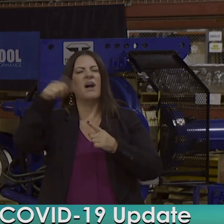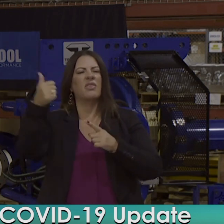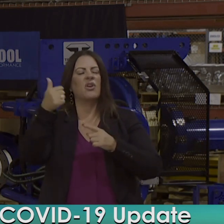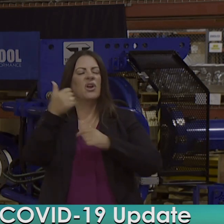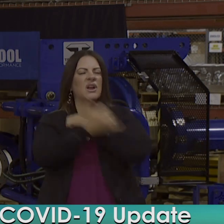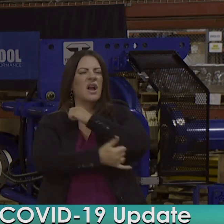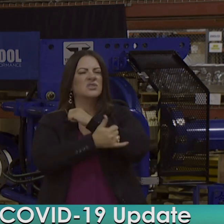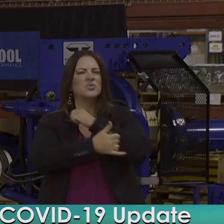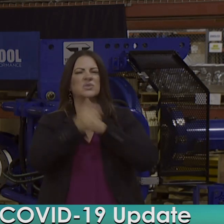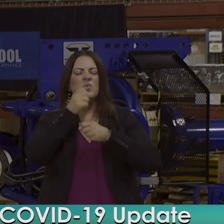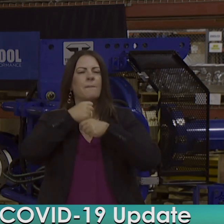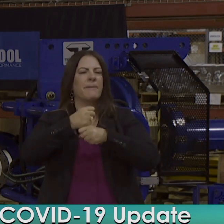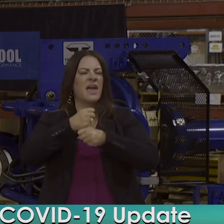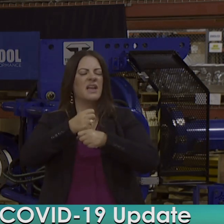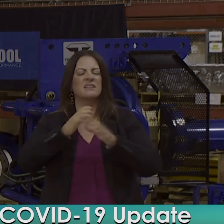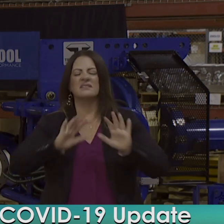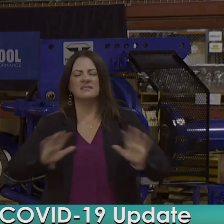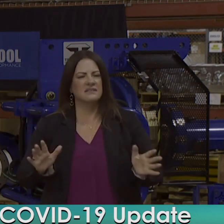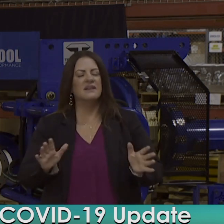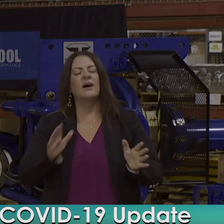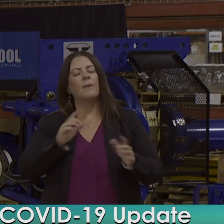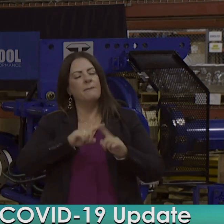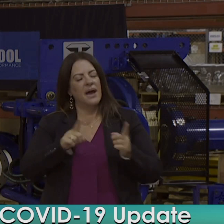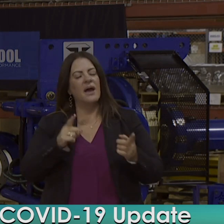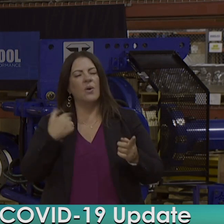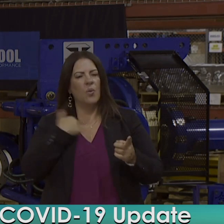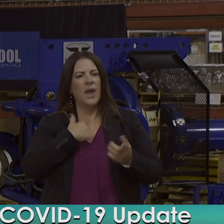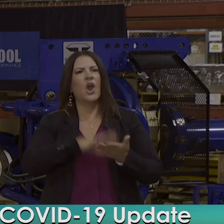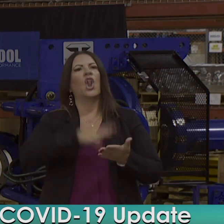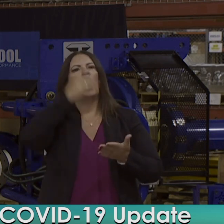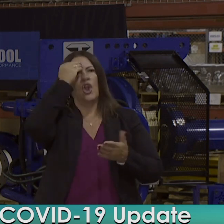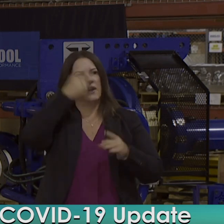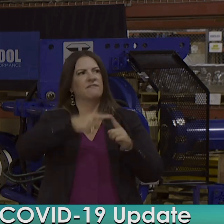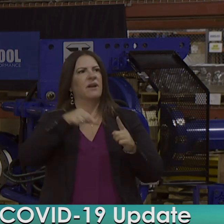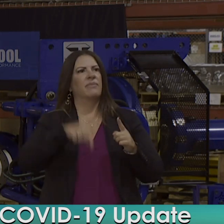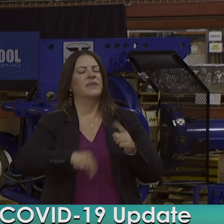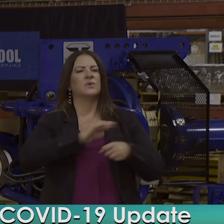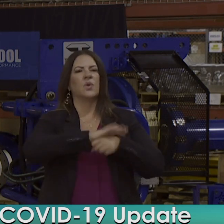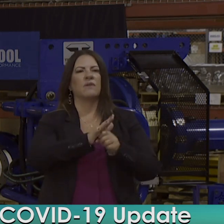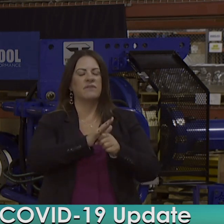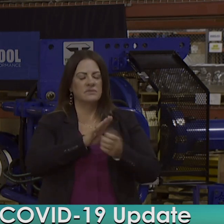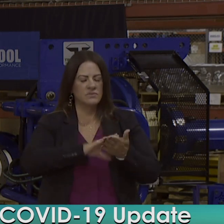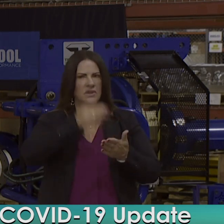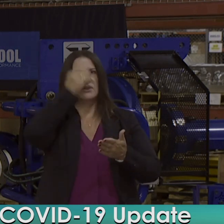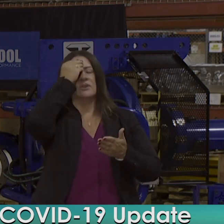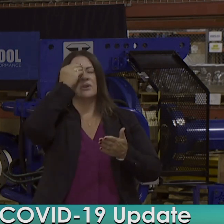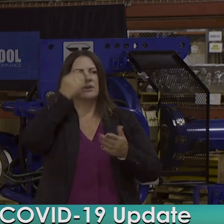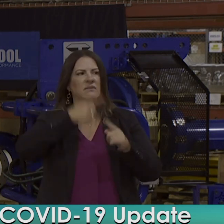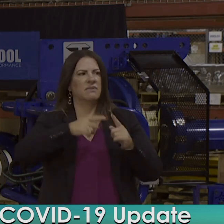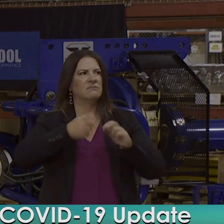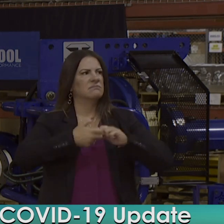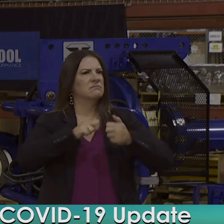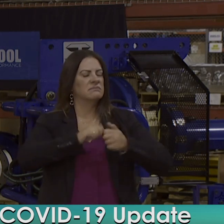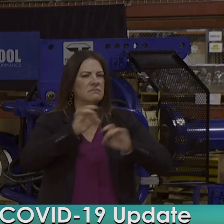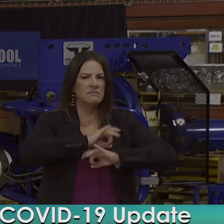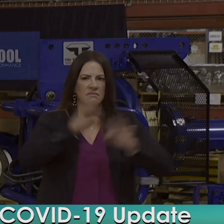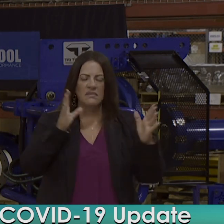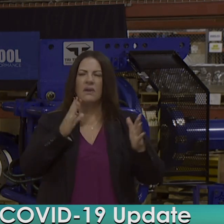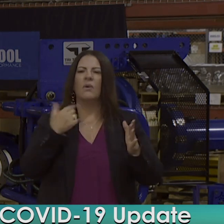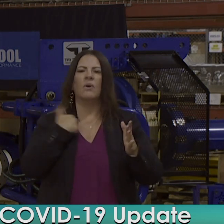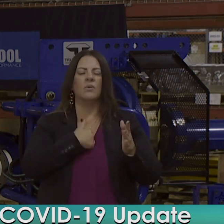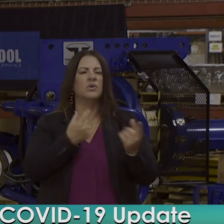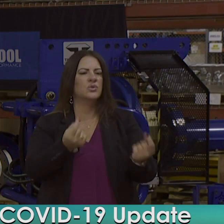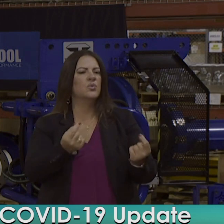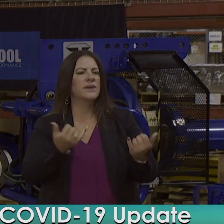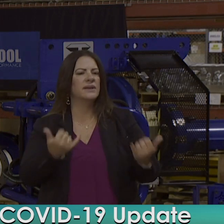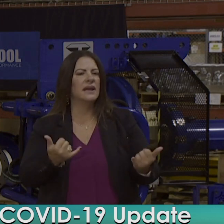is an opportunity to learn from this crisis experience and reposition our state. For that matter, we should be repositioning our